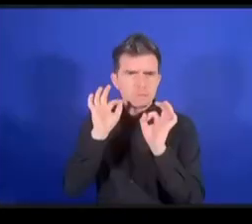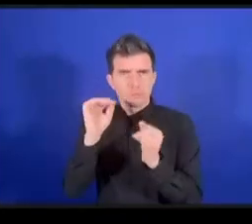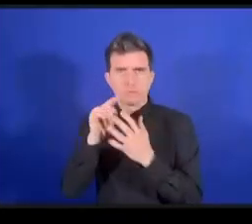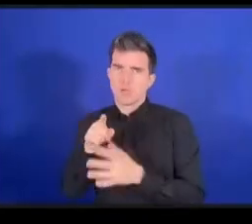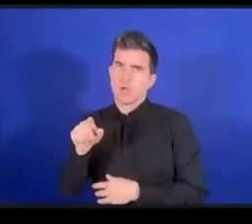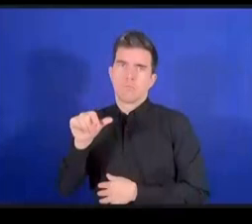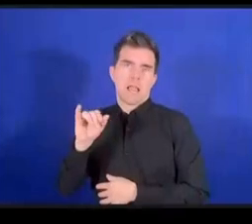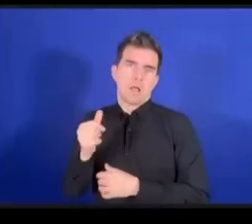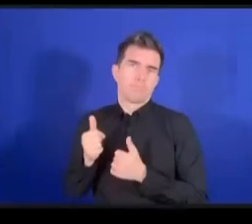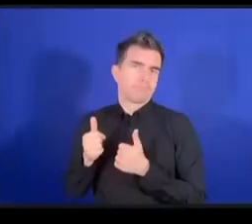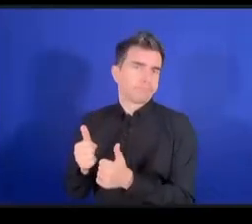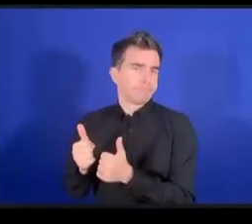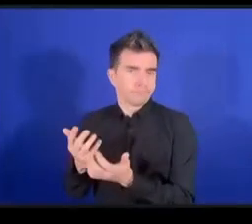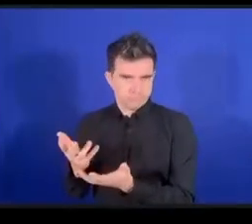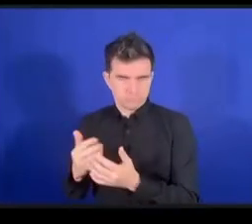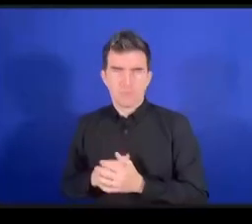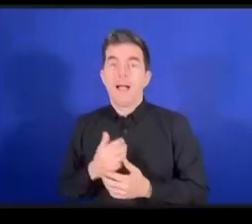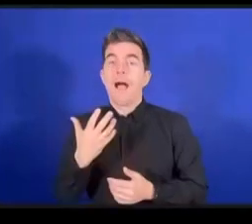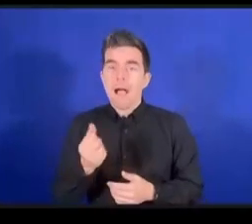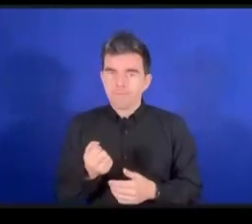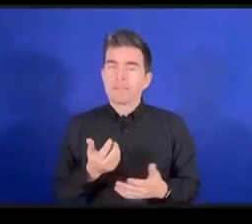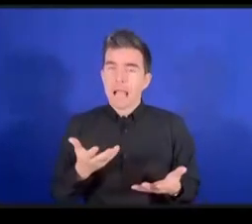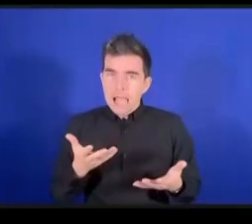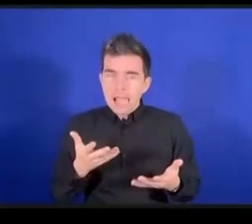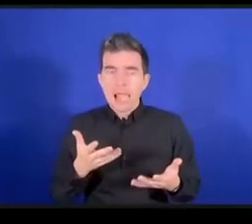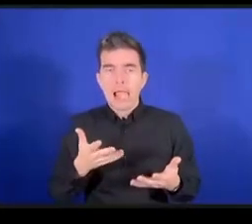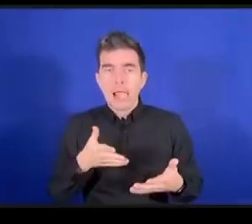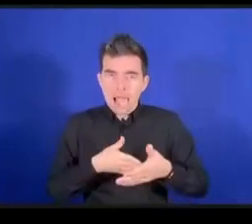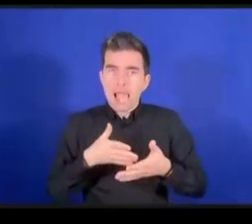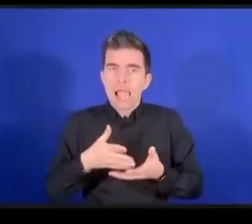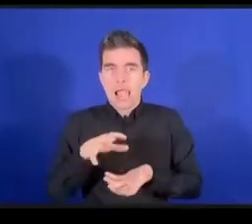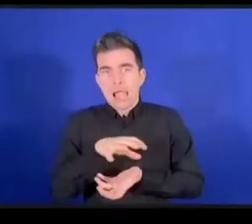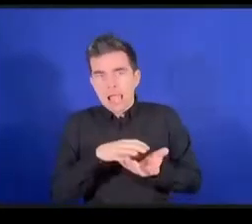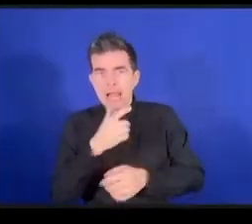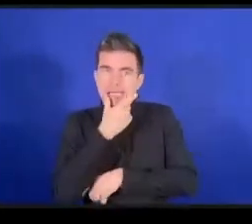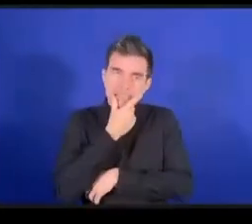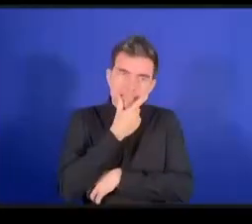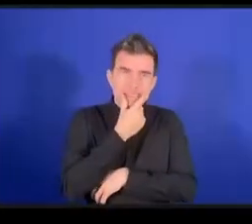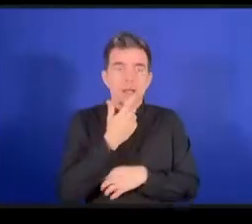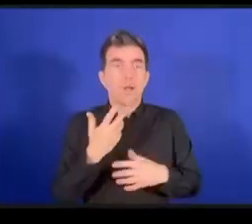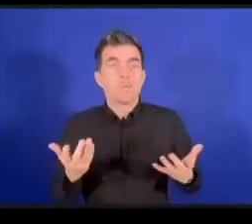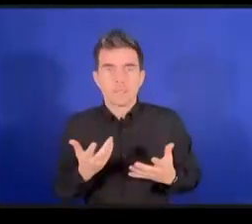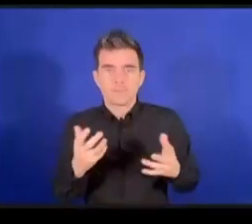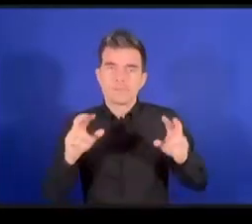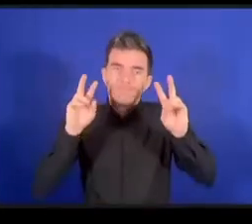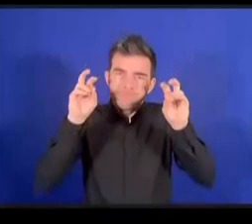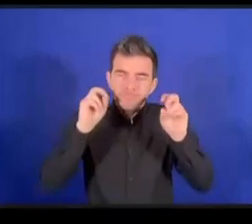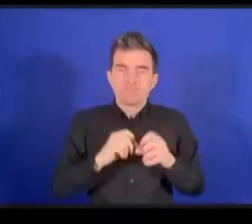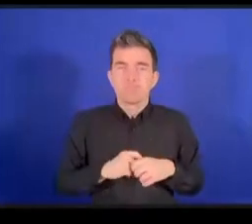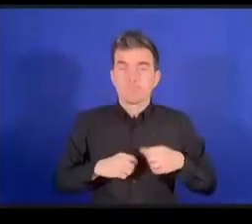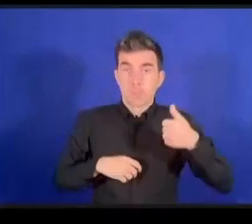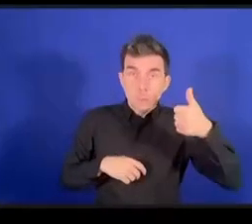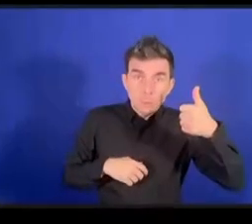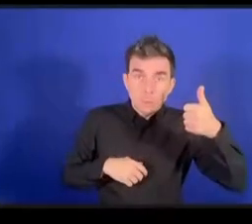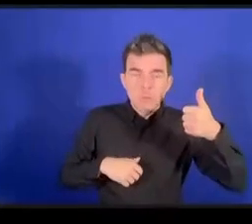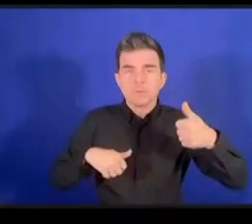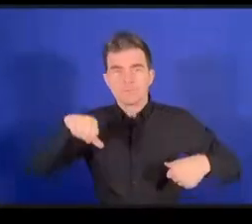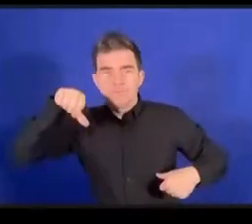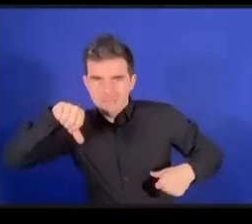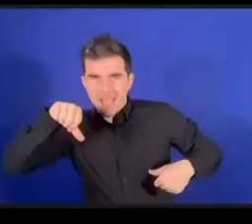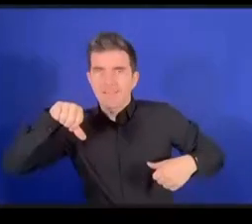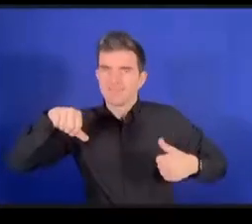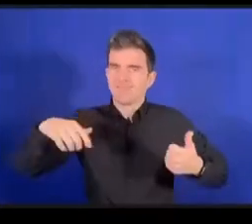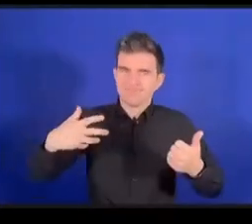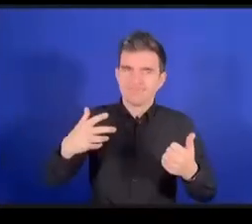The people who are attacking the internet are also using artificial intelligence, for example, to discern patterns